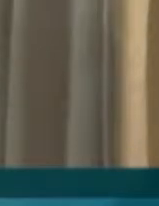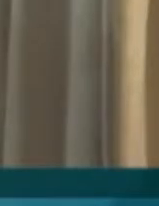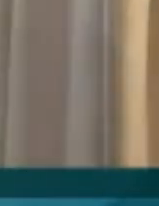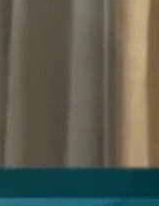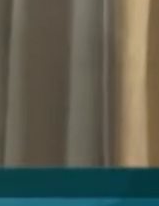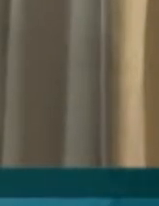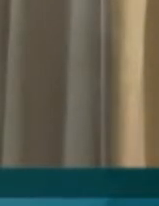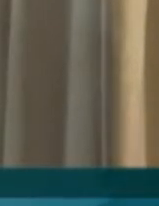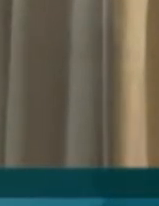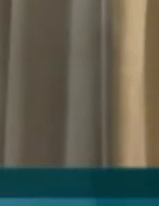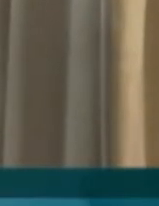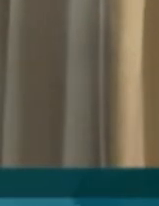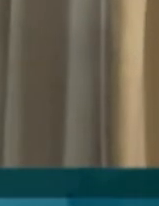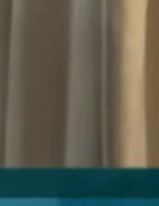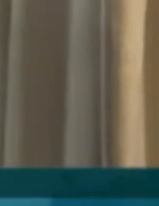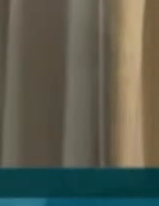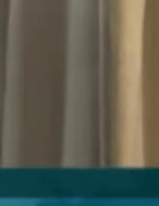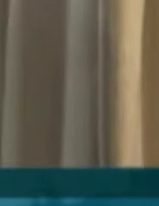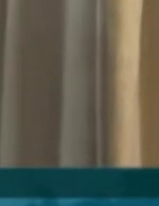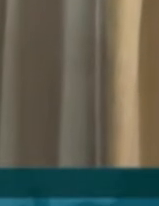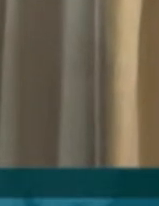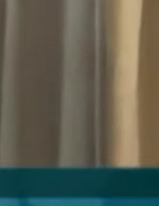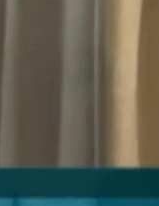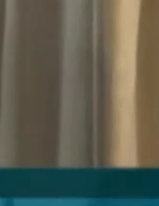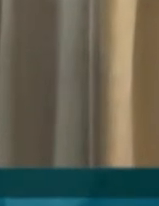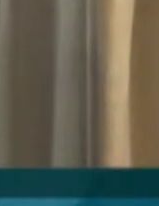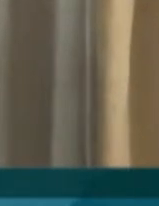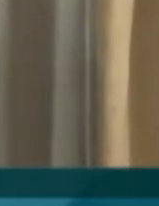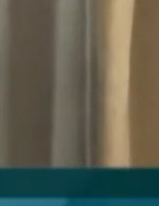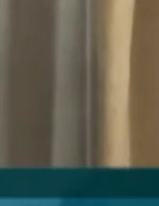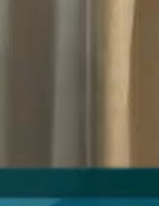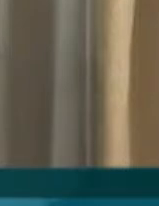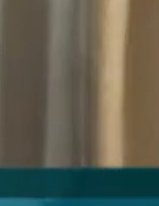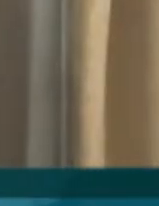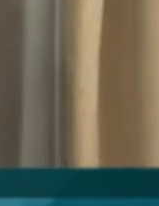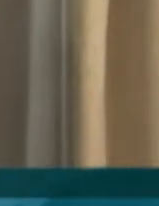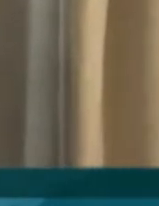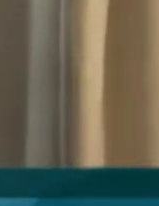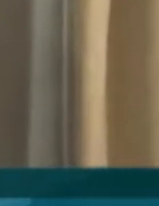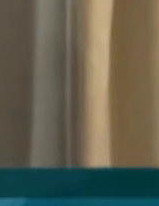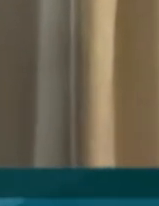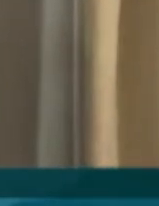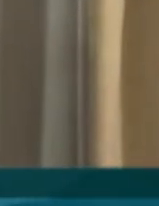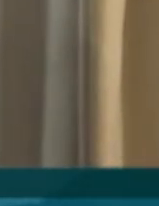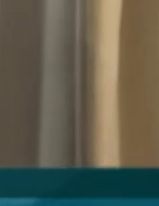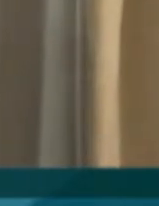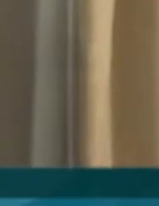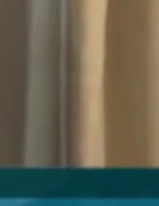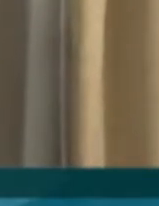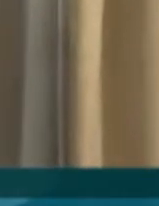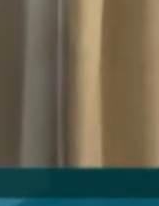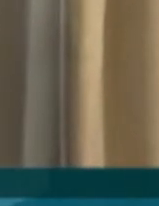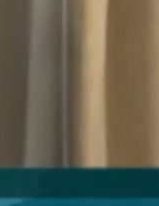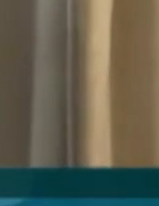And Deputy Speaker expresses his displeasure over ministers who misuse plenary sessions.